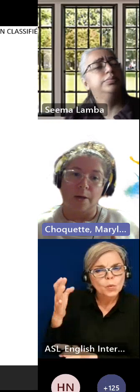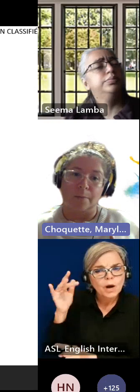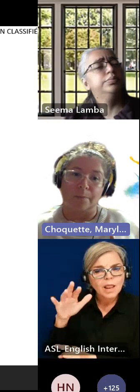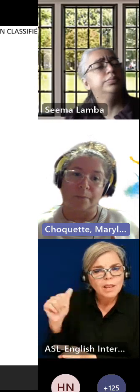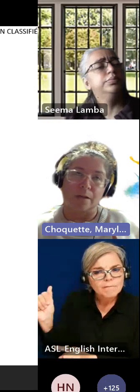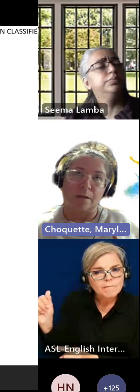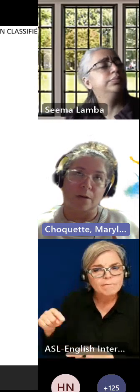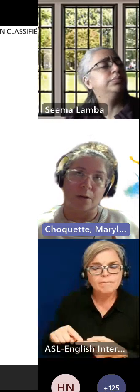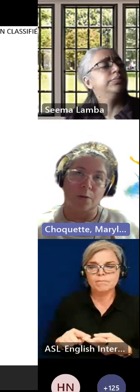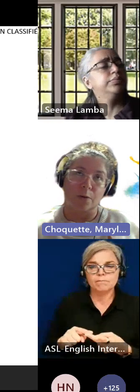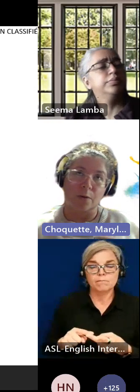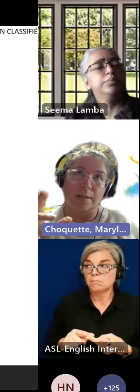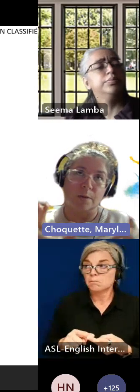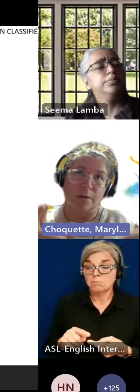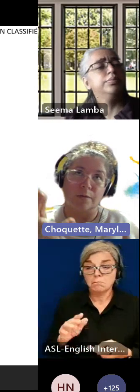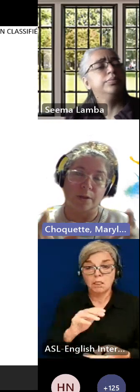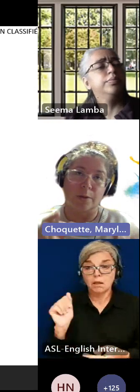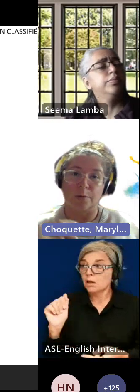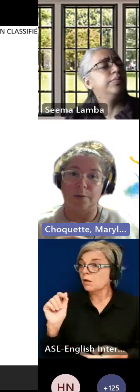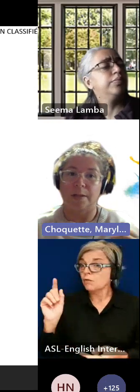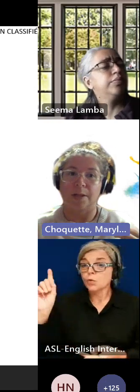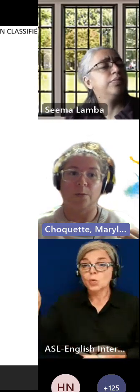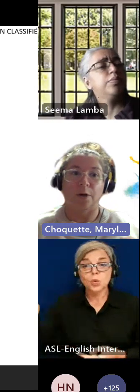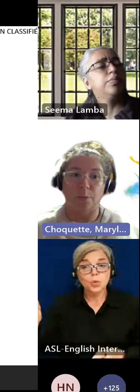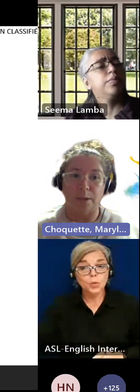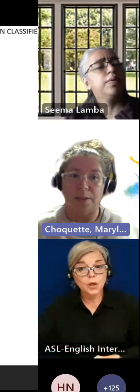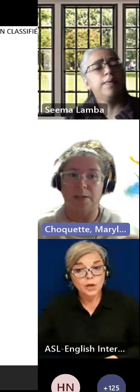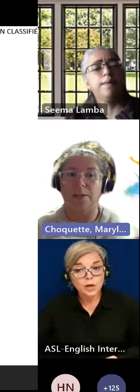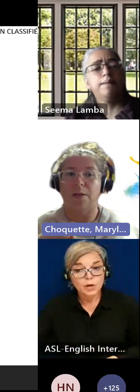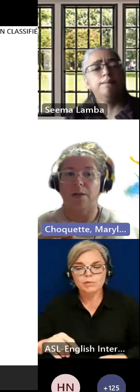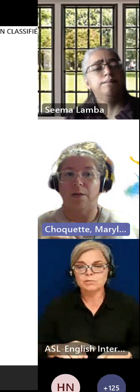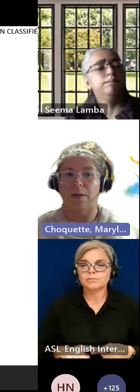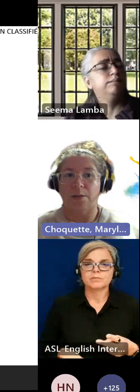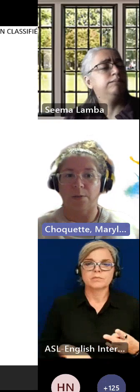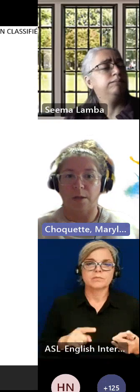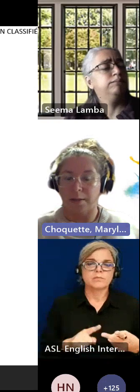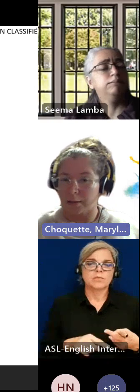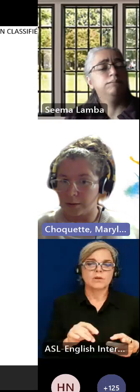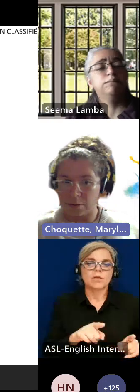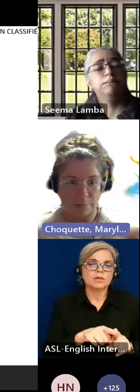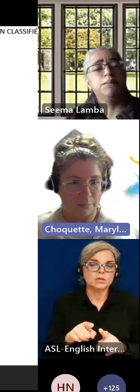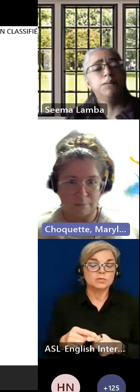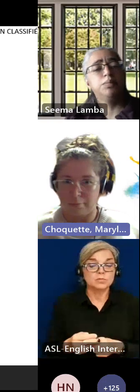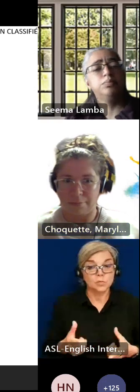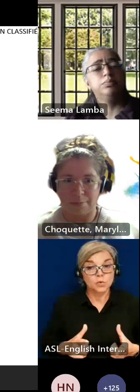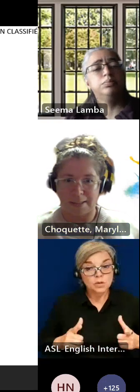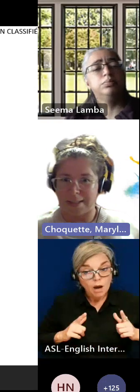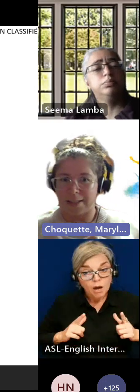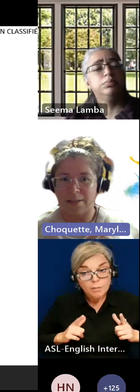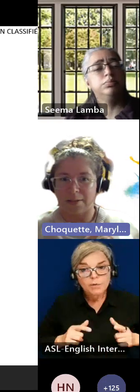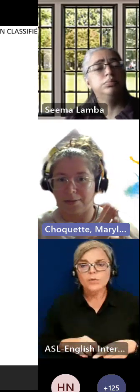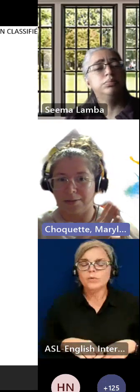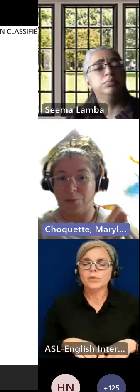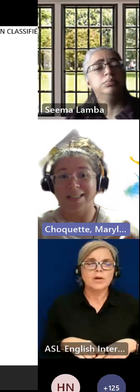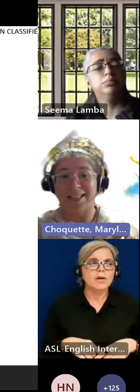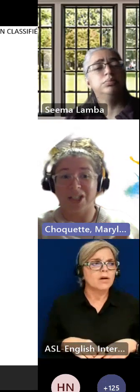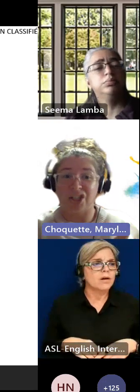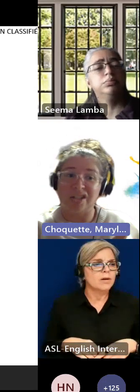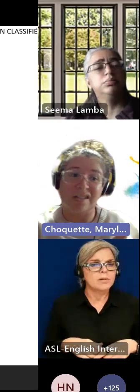to, control as well the variables like retirements, as well as let's